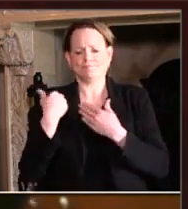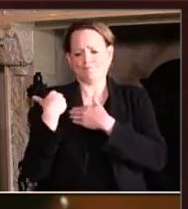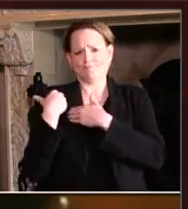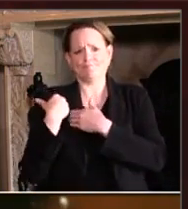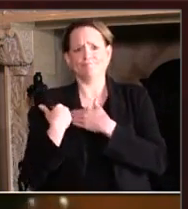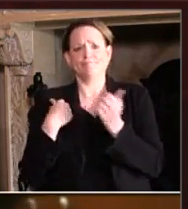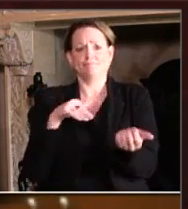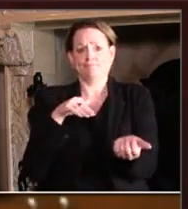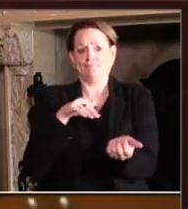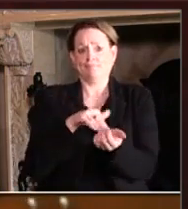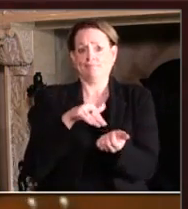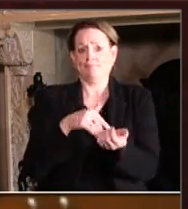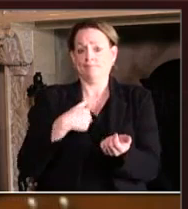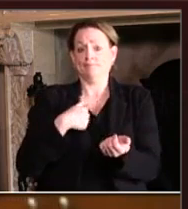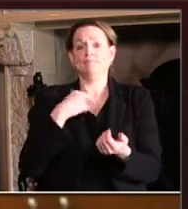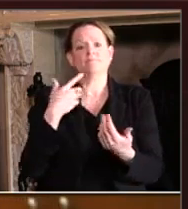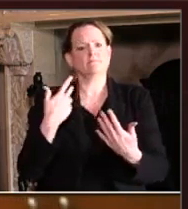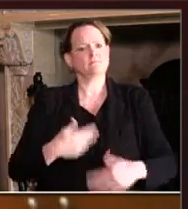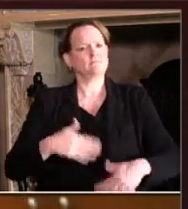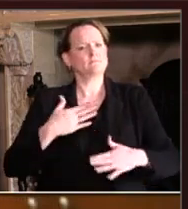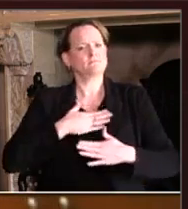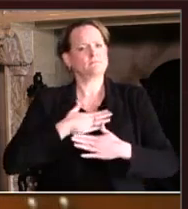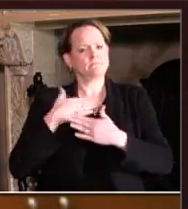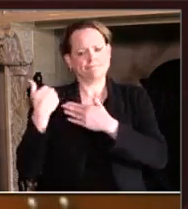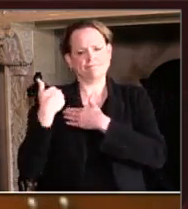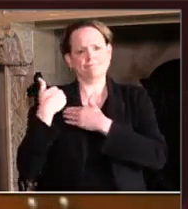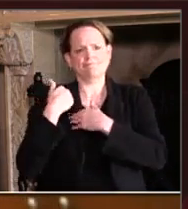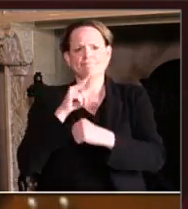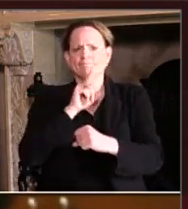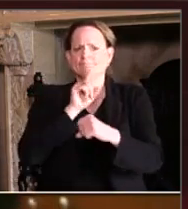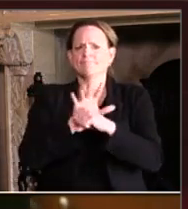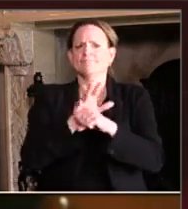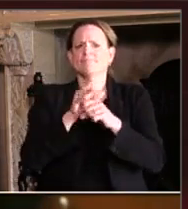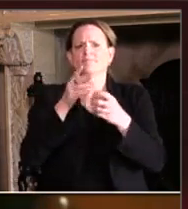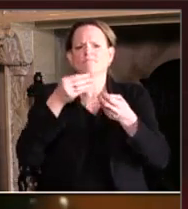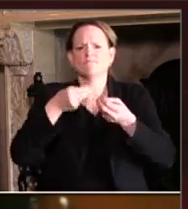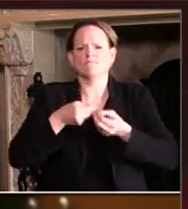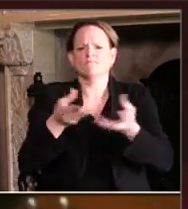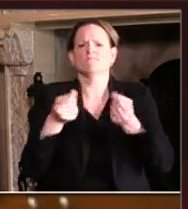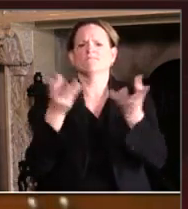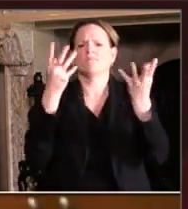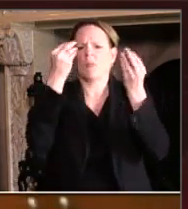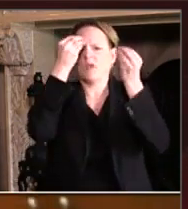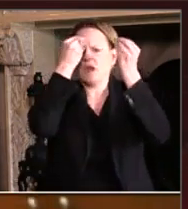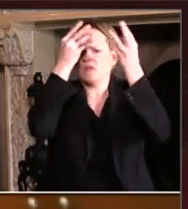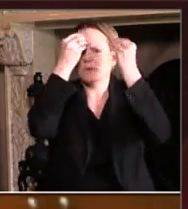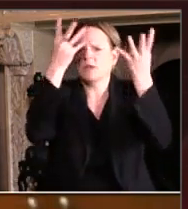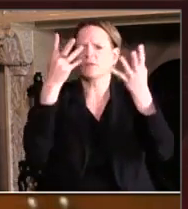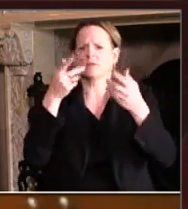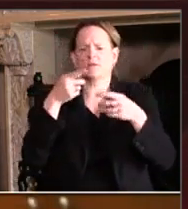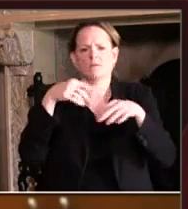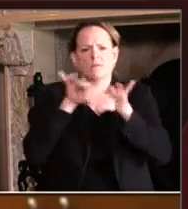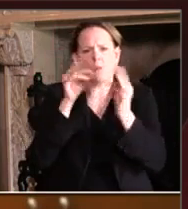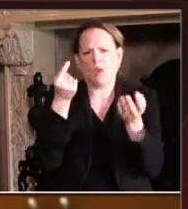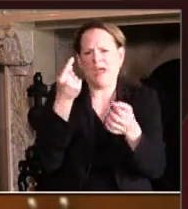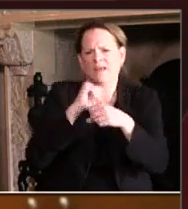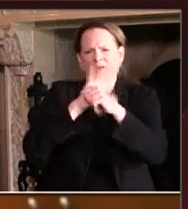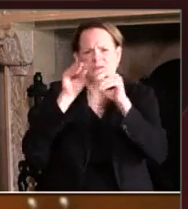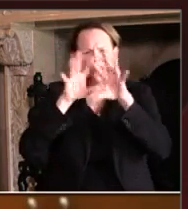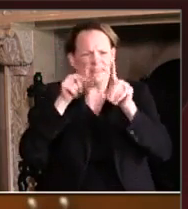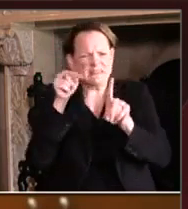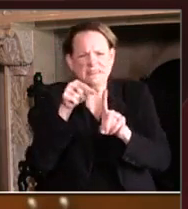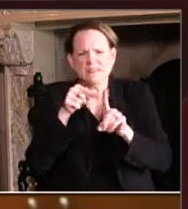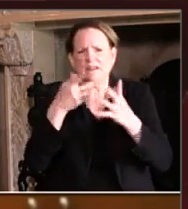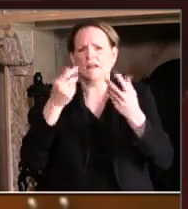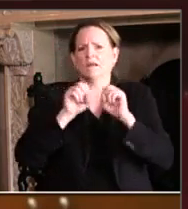that our providers stay well informed, especially so that we know how to educate and advise our patients. At that